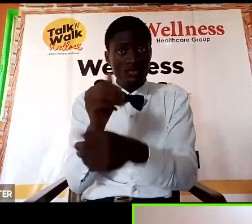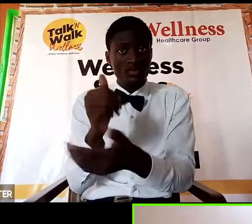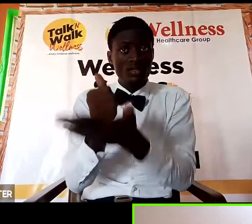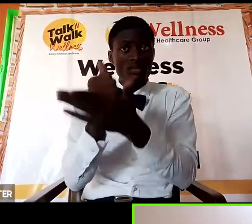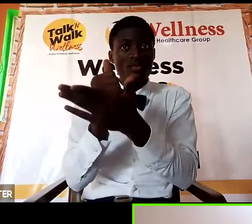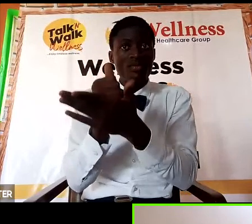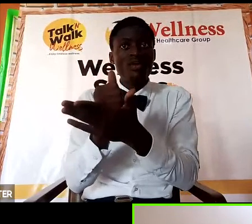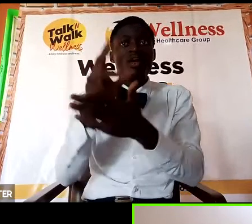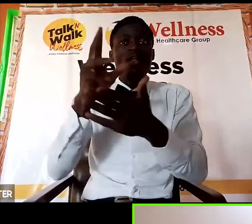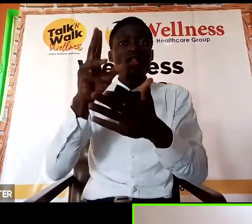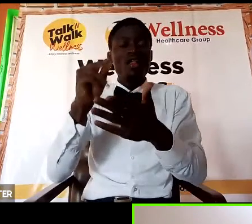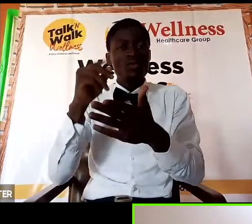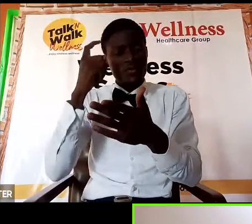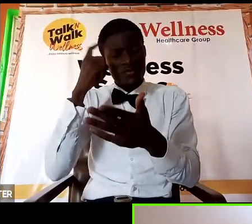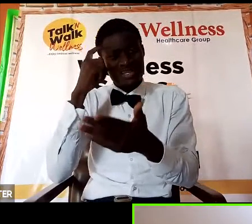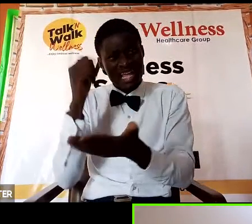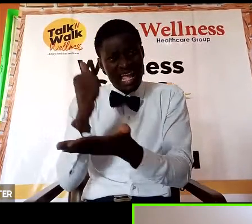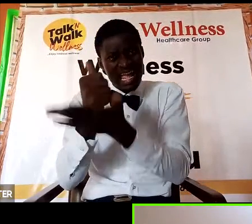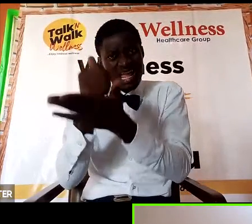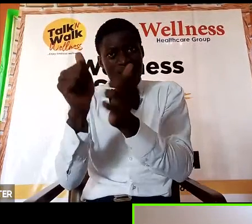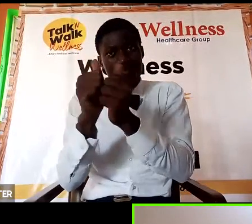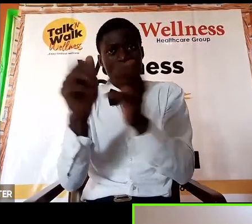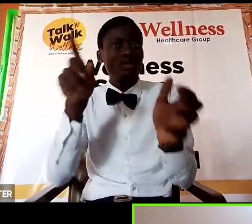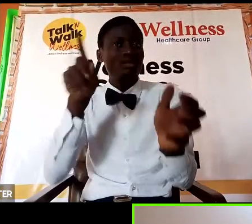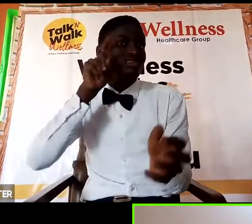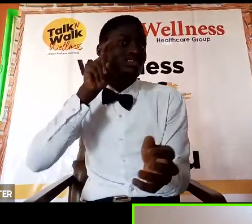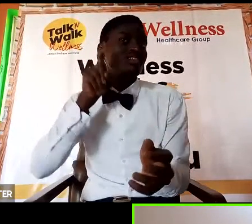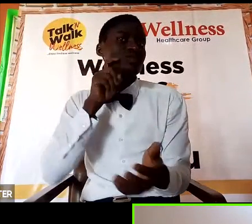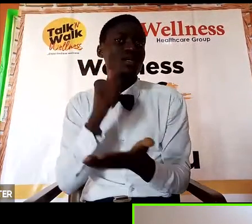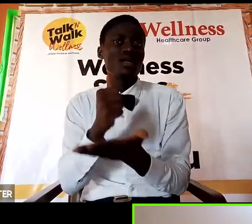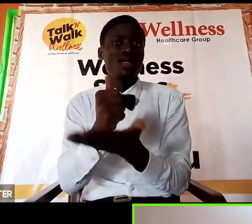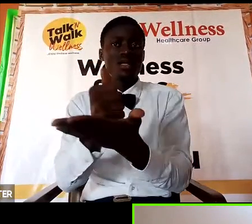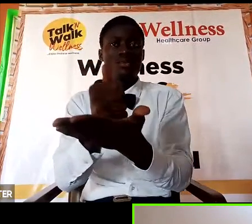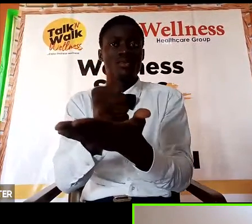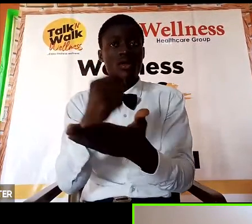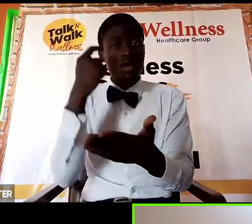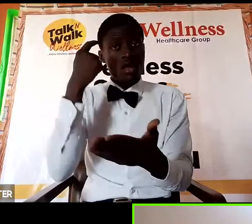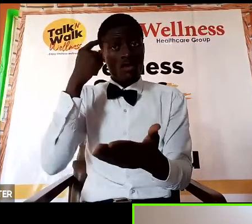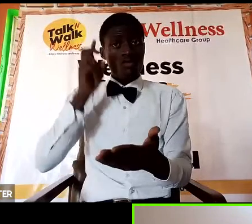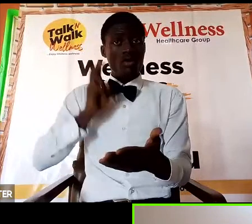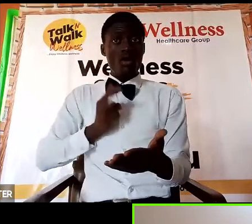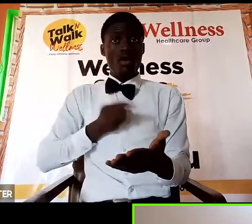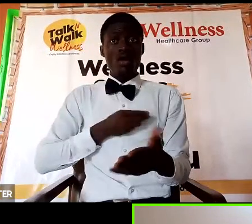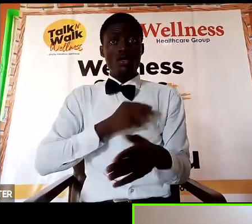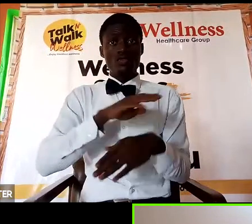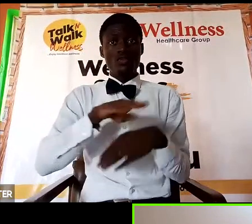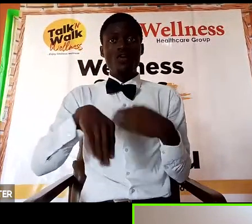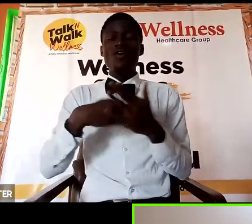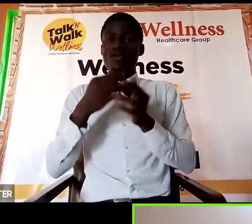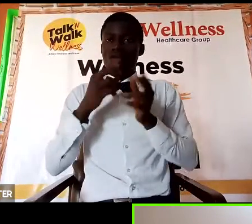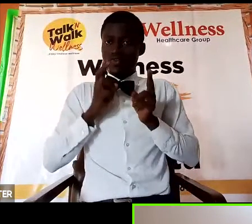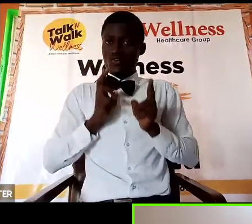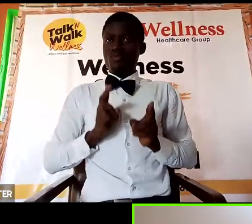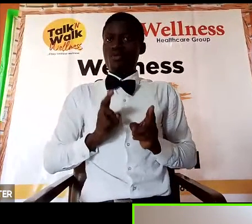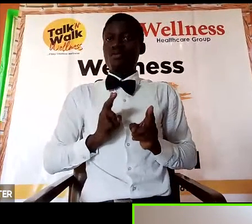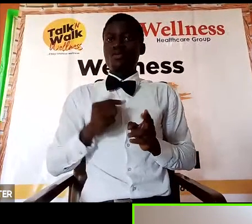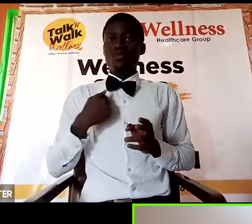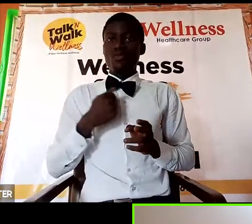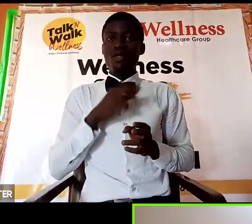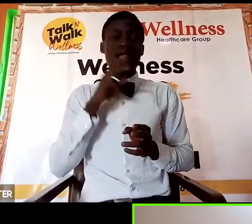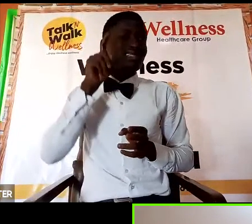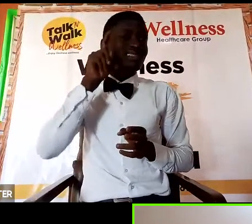sexual health. For us as human, we are actually sexual beings. And that's like a lecture on its